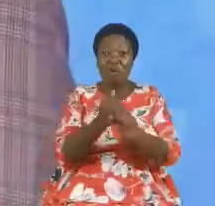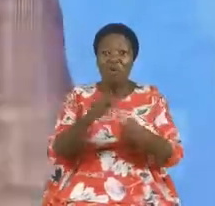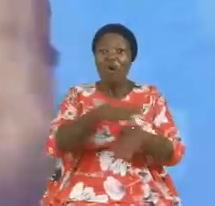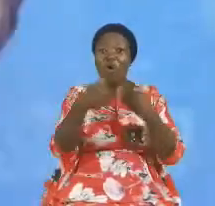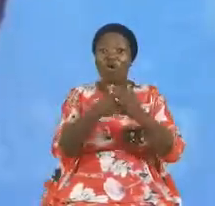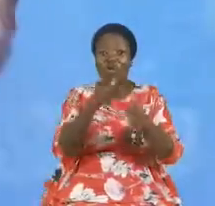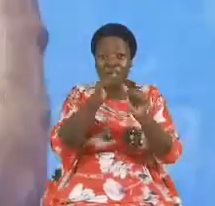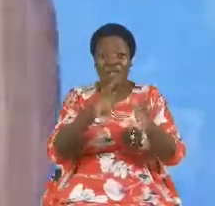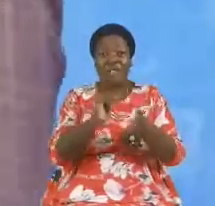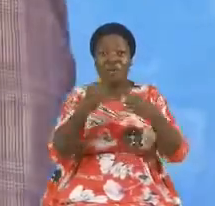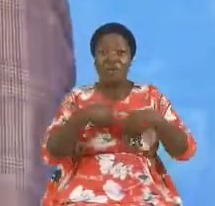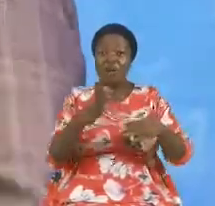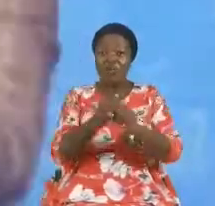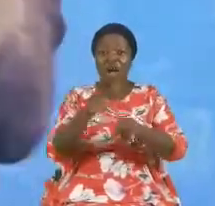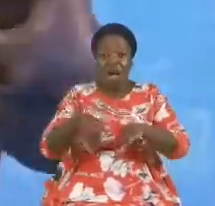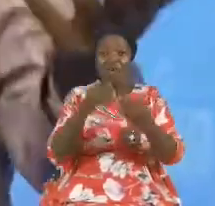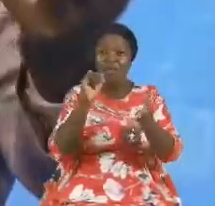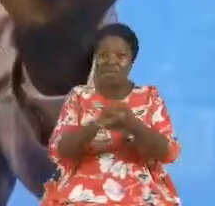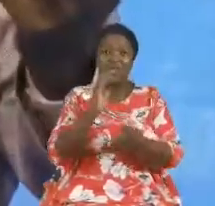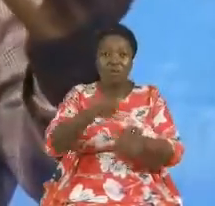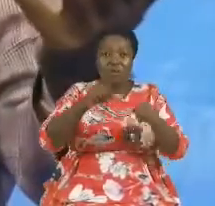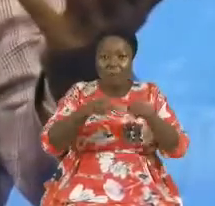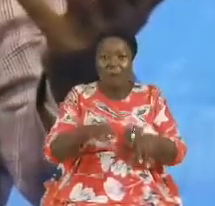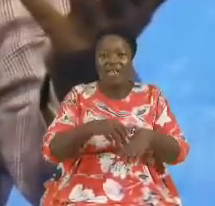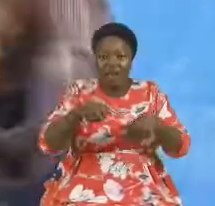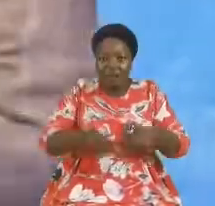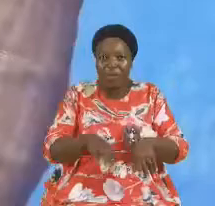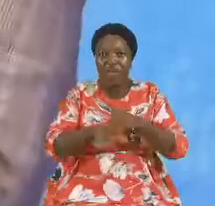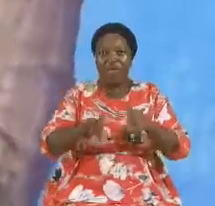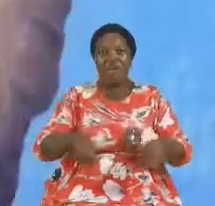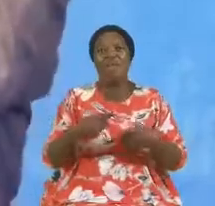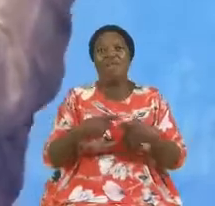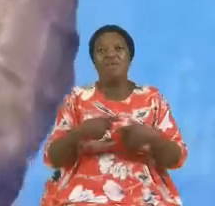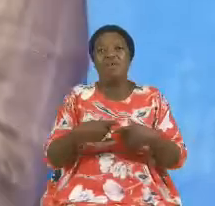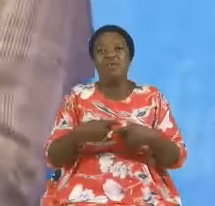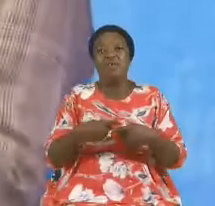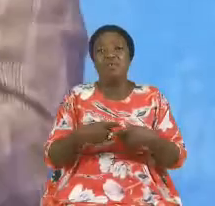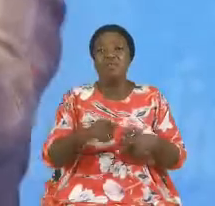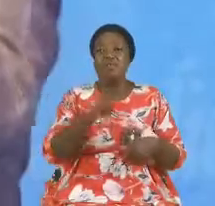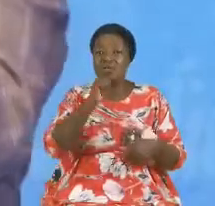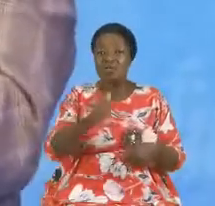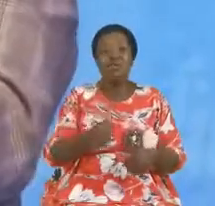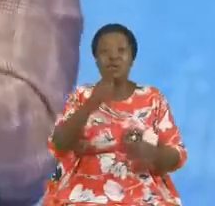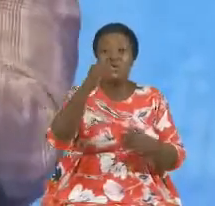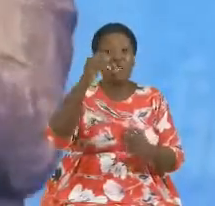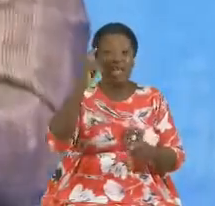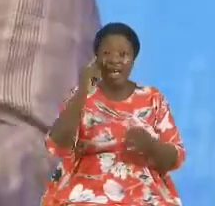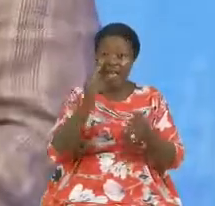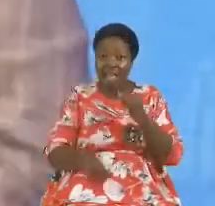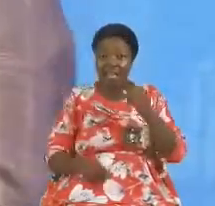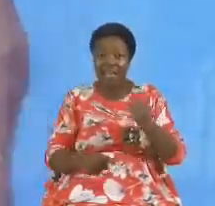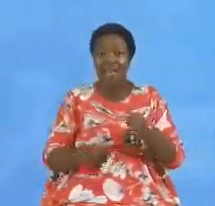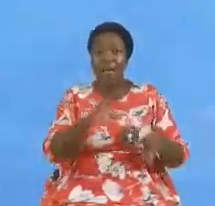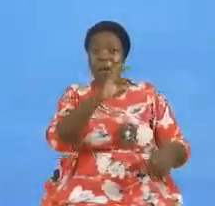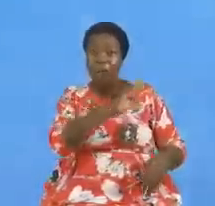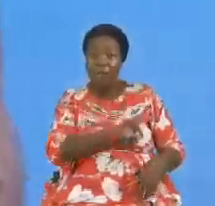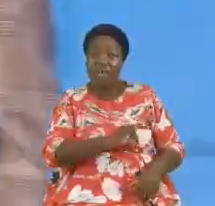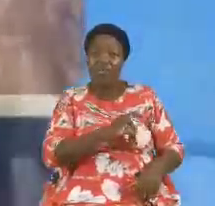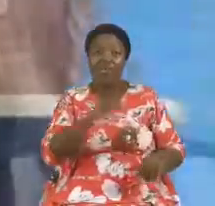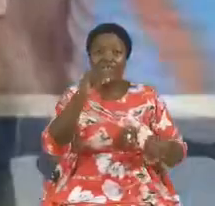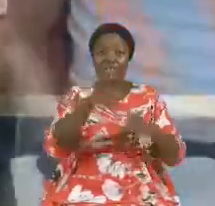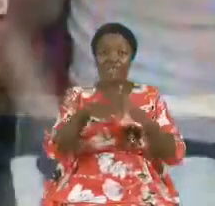you've got, how the salvation you've got, every blessing that you have got, how that will abide and remain in your